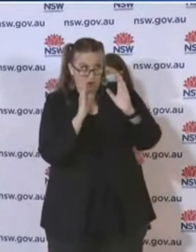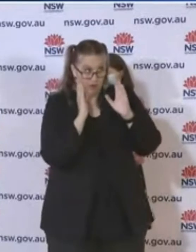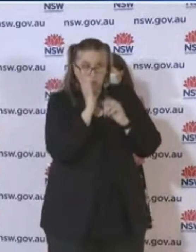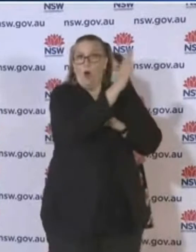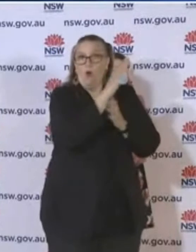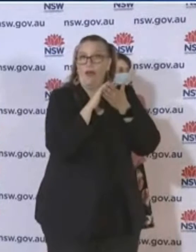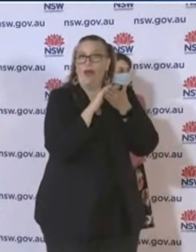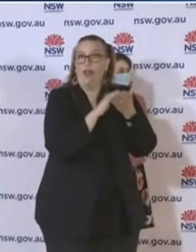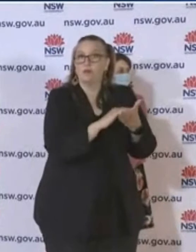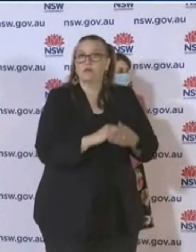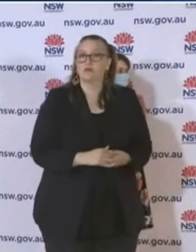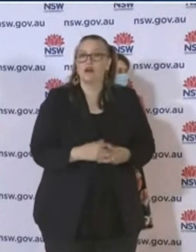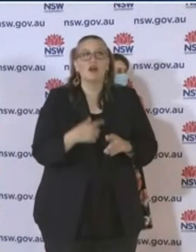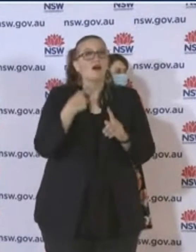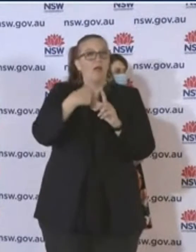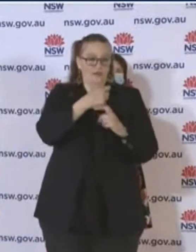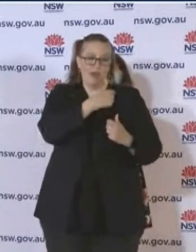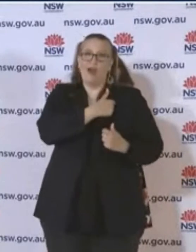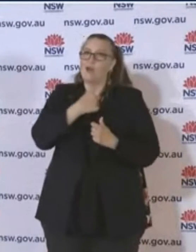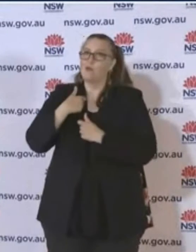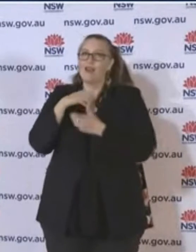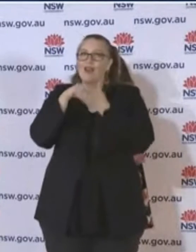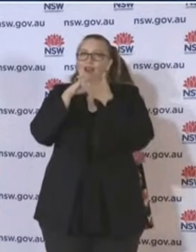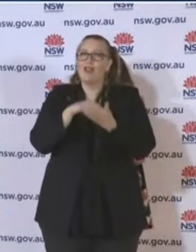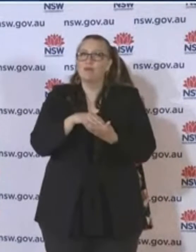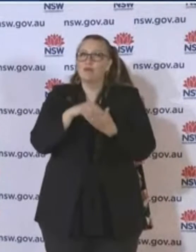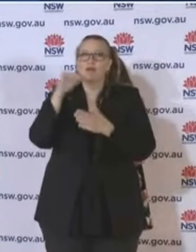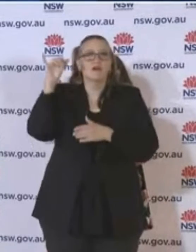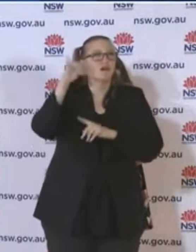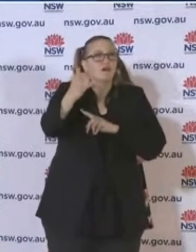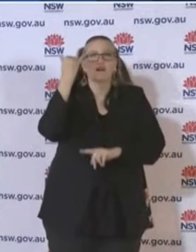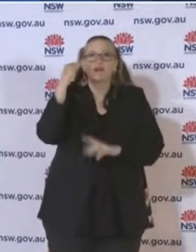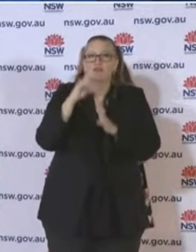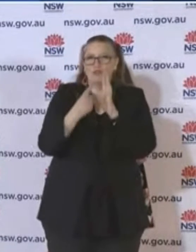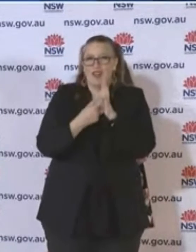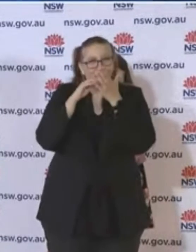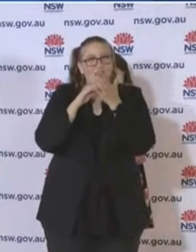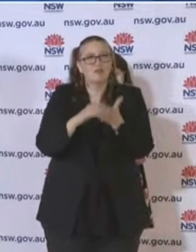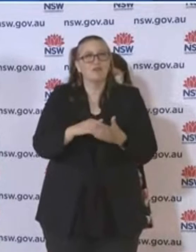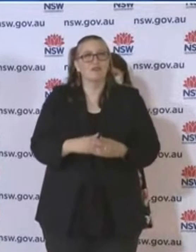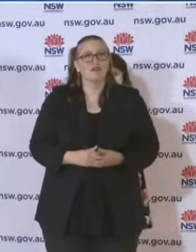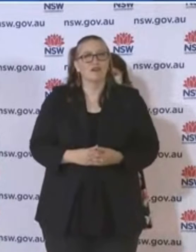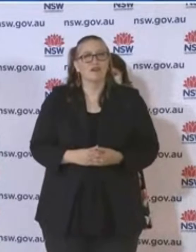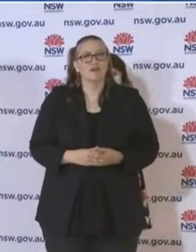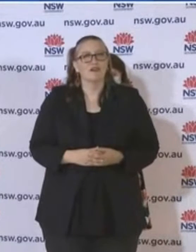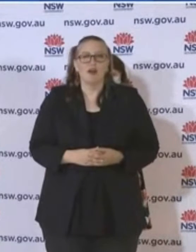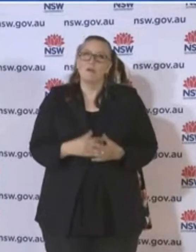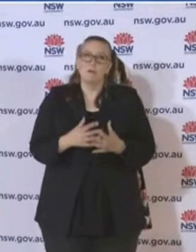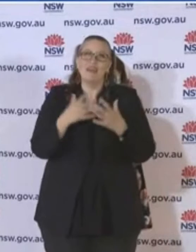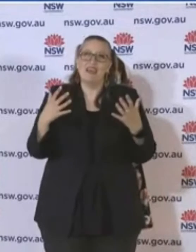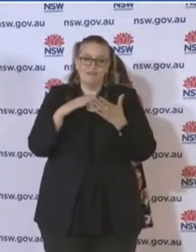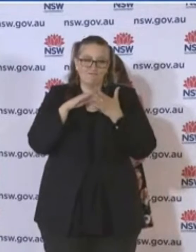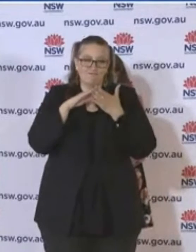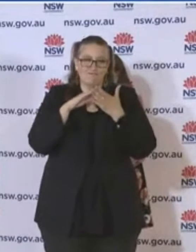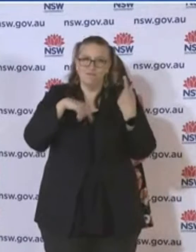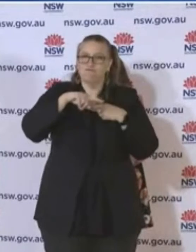and through the military to assist in the far west and western New South Wales. So look, it's a